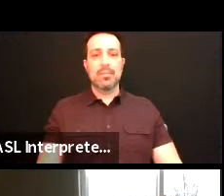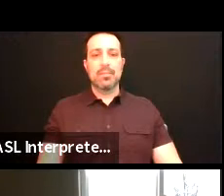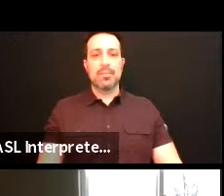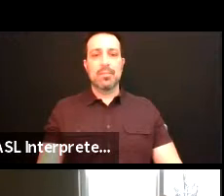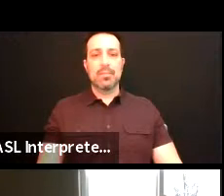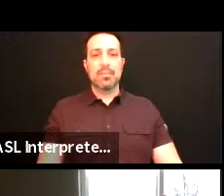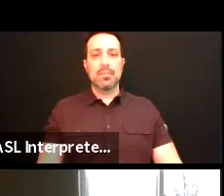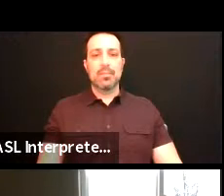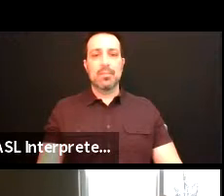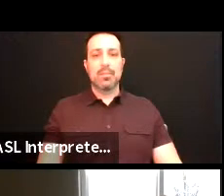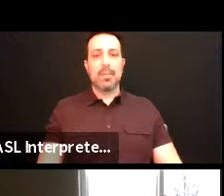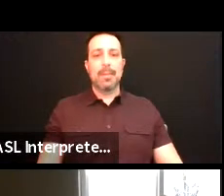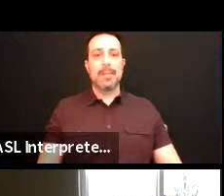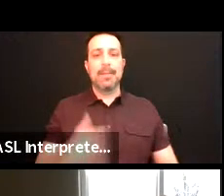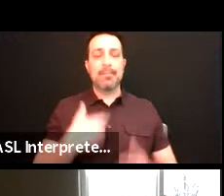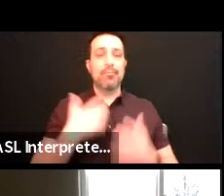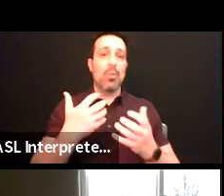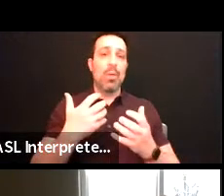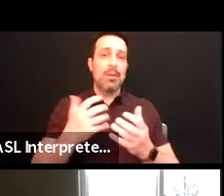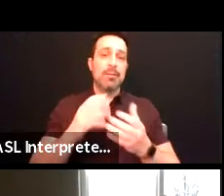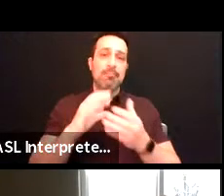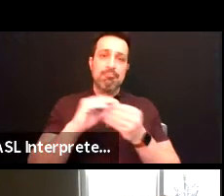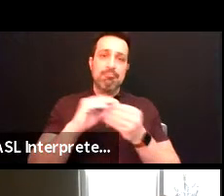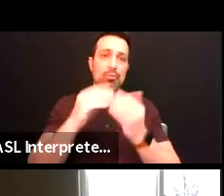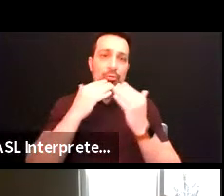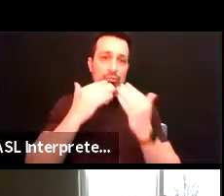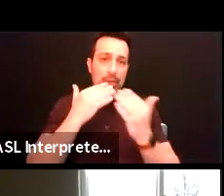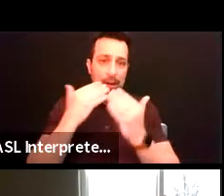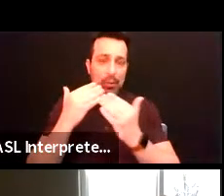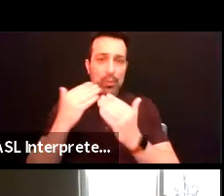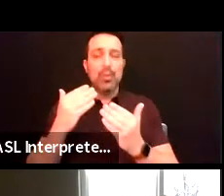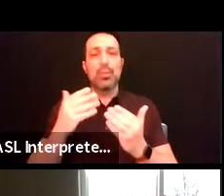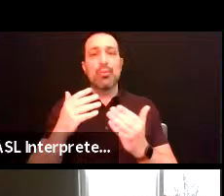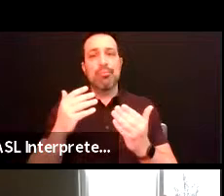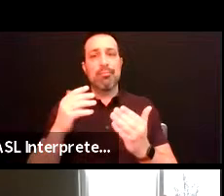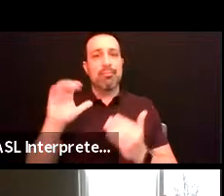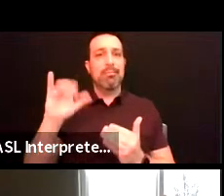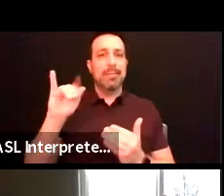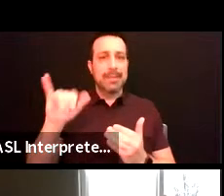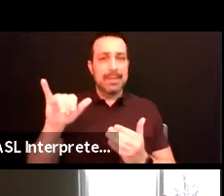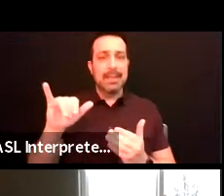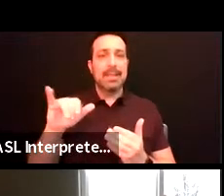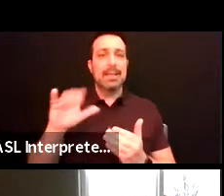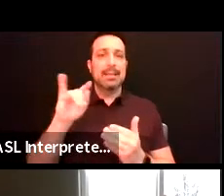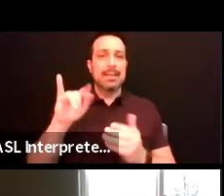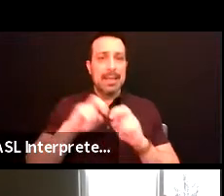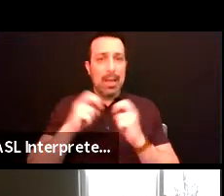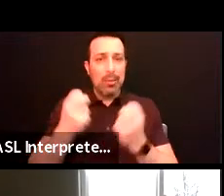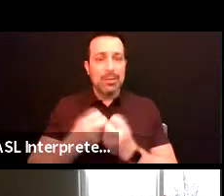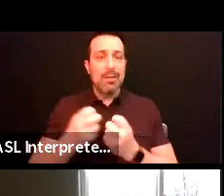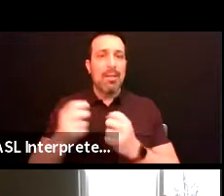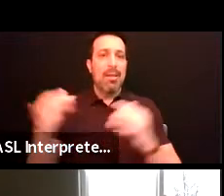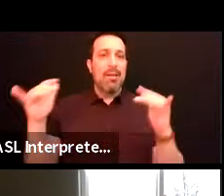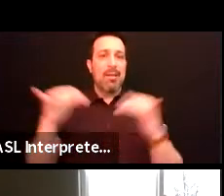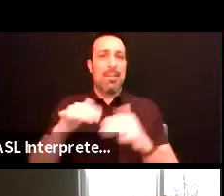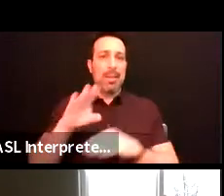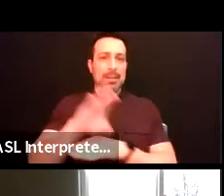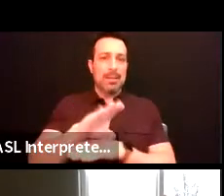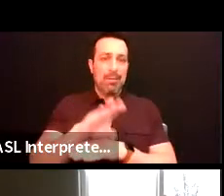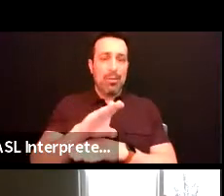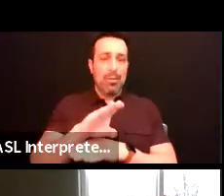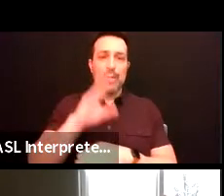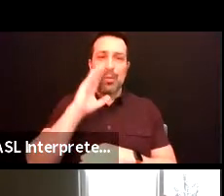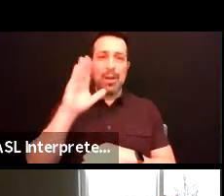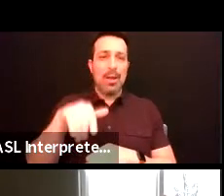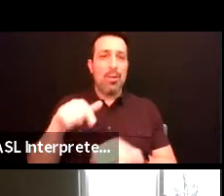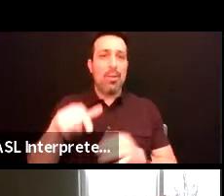I just want to express my gratitude and also the gratitude of the city and the city council for coming this afternoon. I know that this